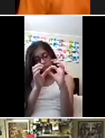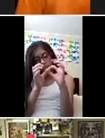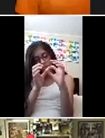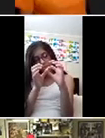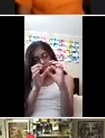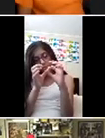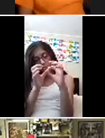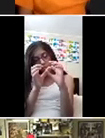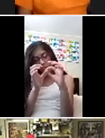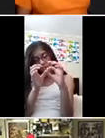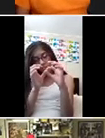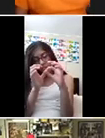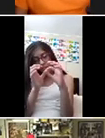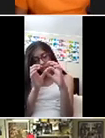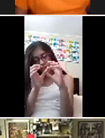before they become a tree,